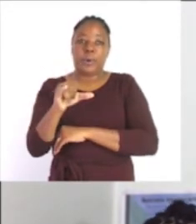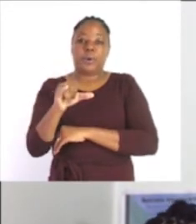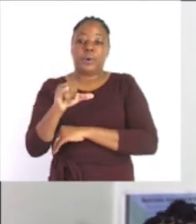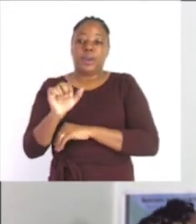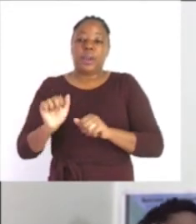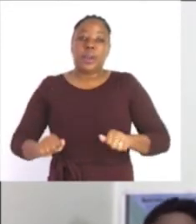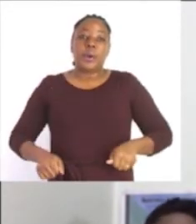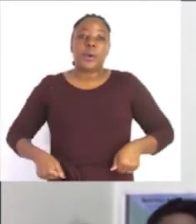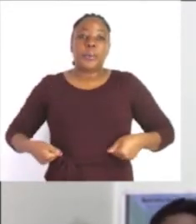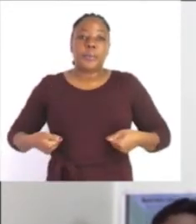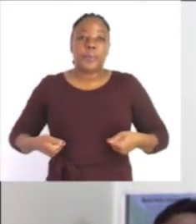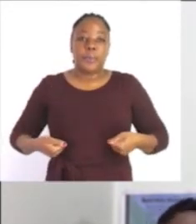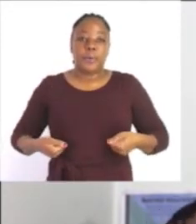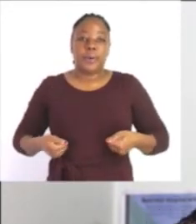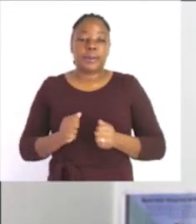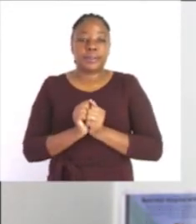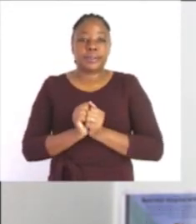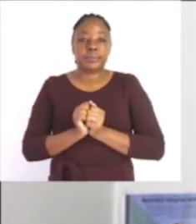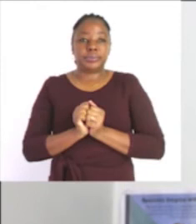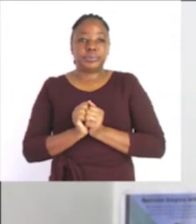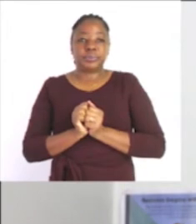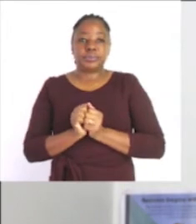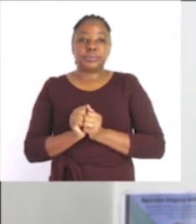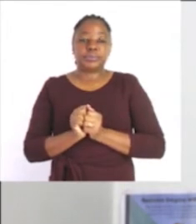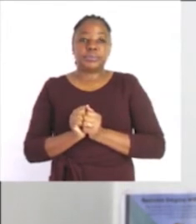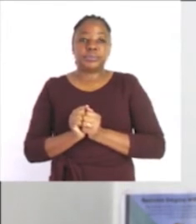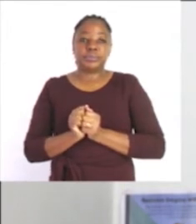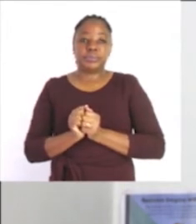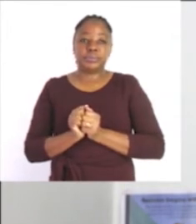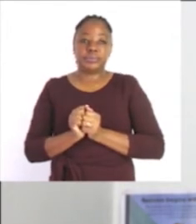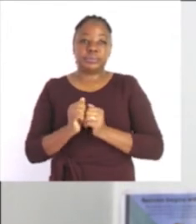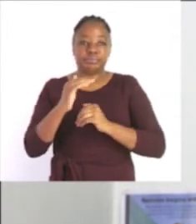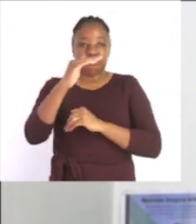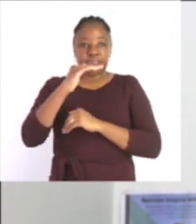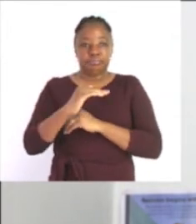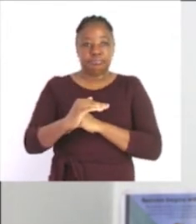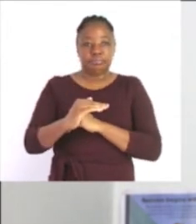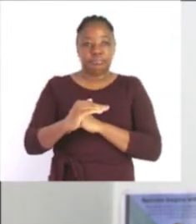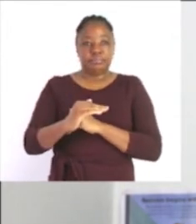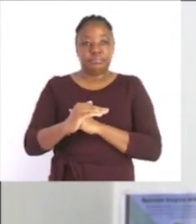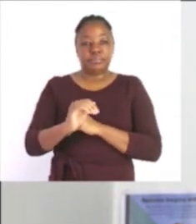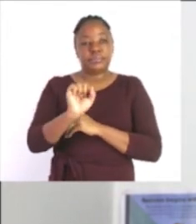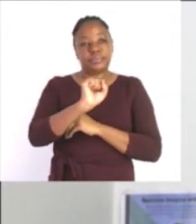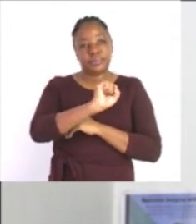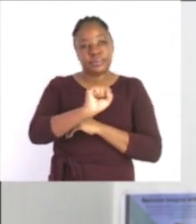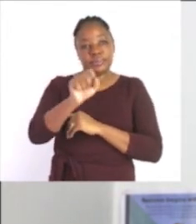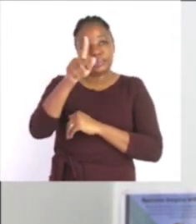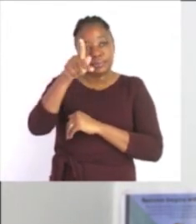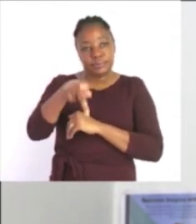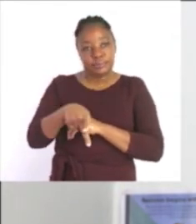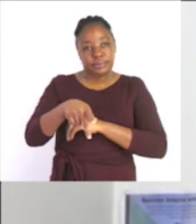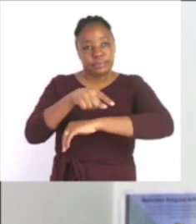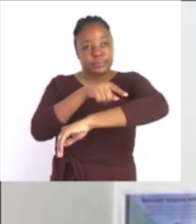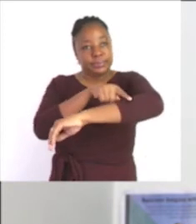for O-Y. Then we have the word spoil. Do we